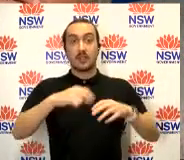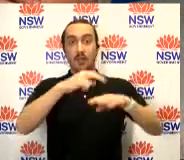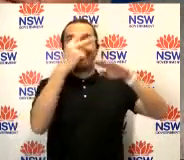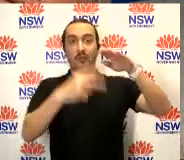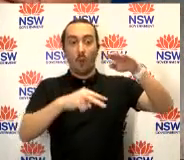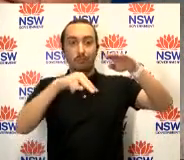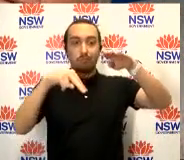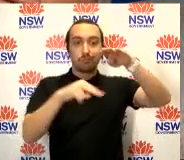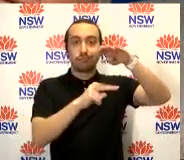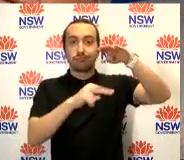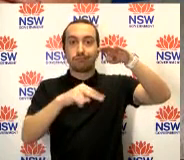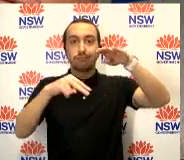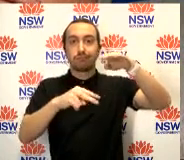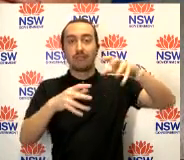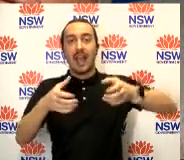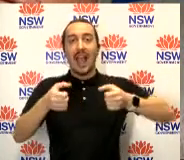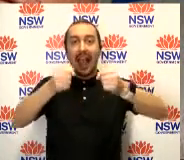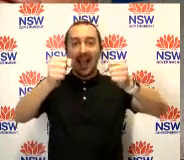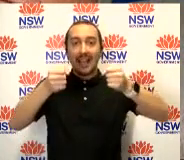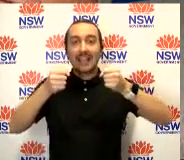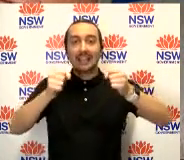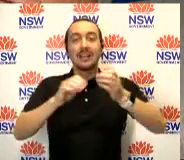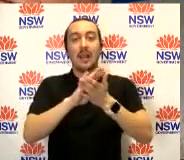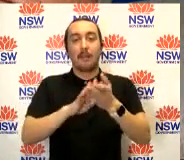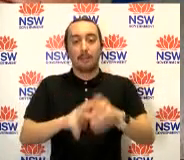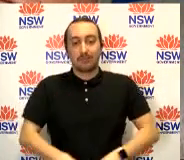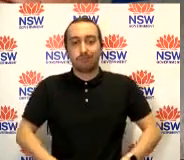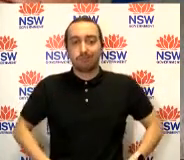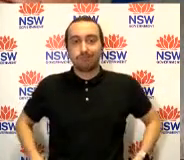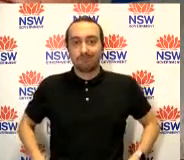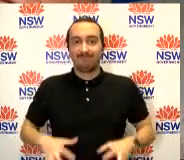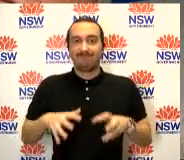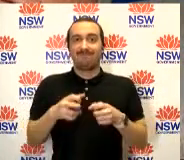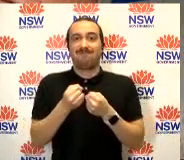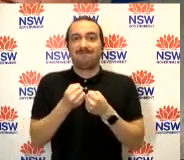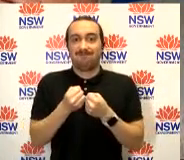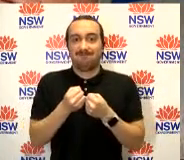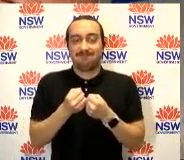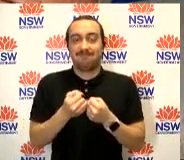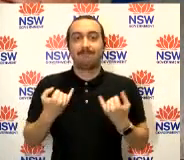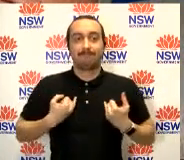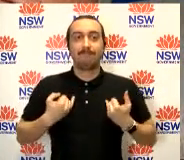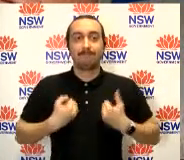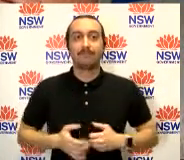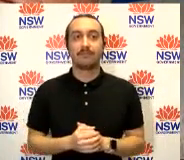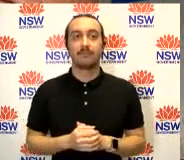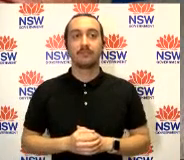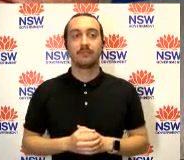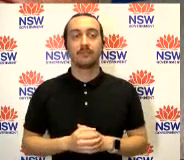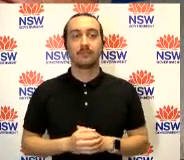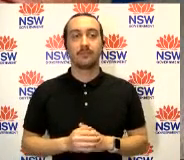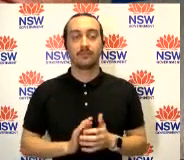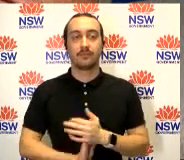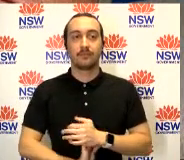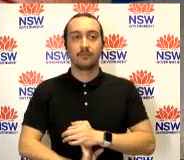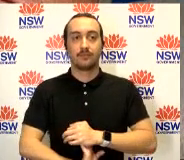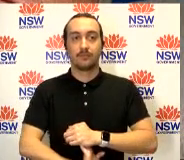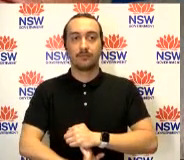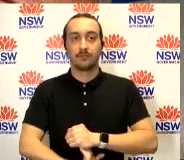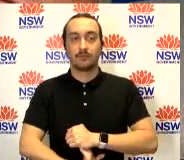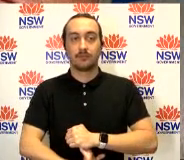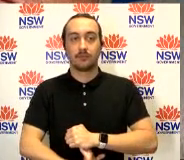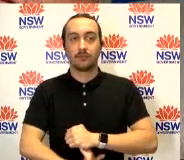is there a division between when I should be using, say, edge protection or whether putting edge protection is so onerous and the task is so fast that I'm okay to